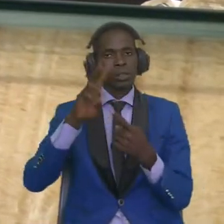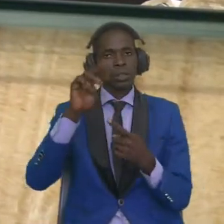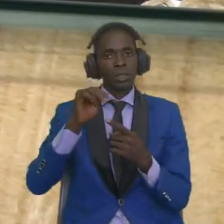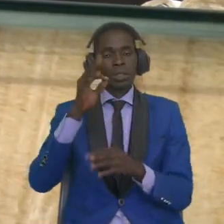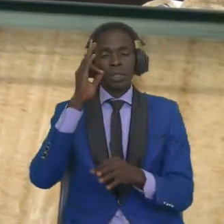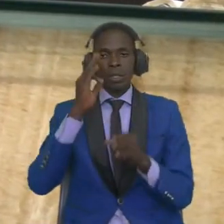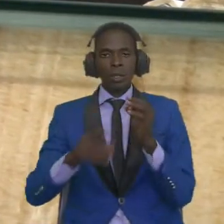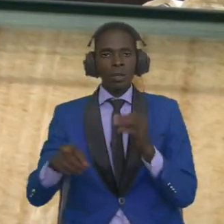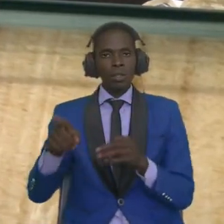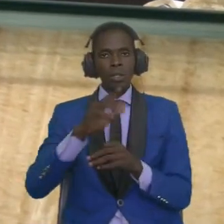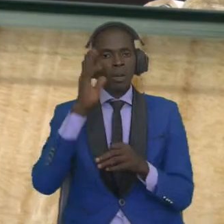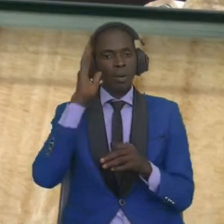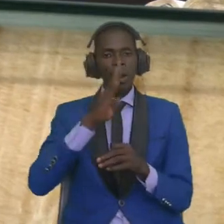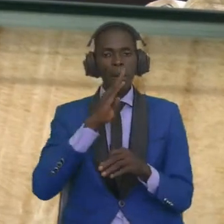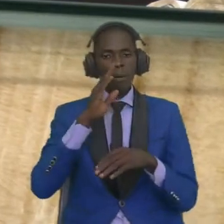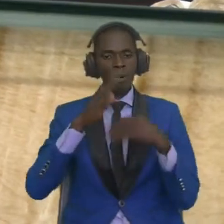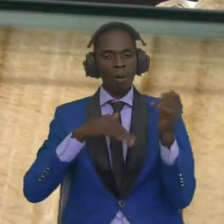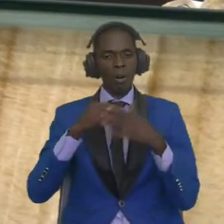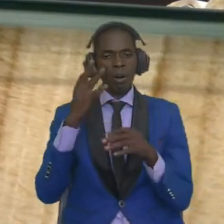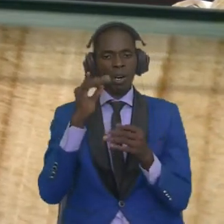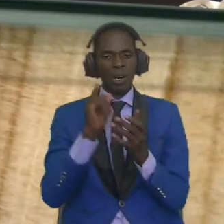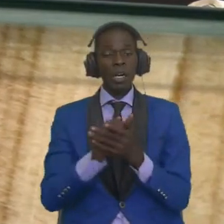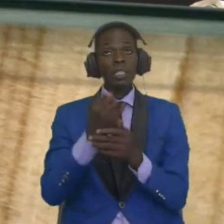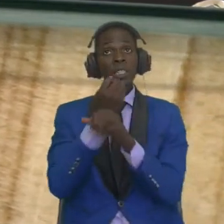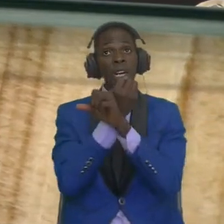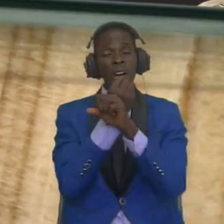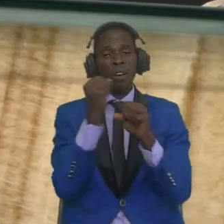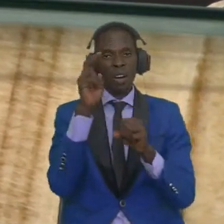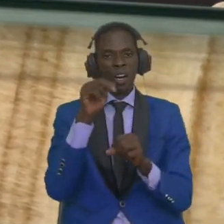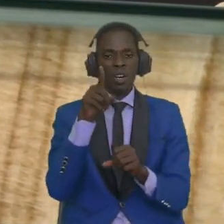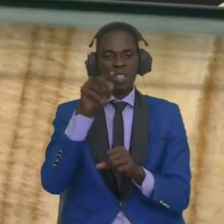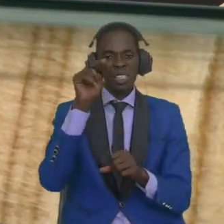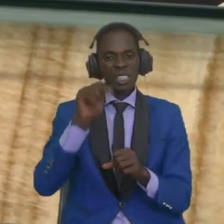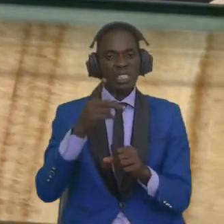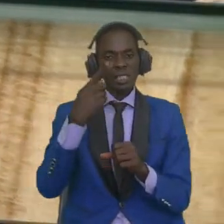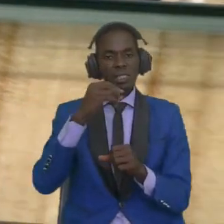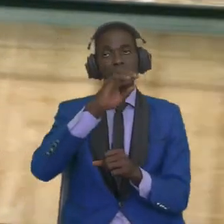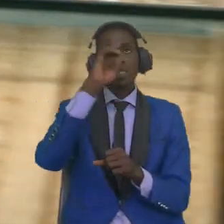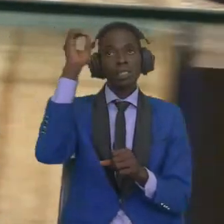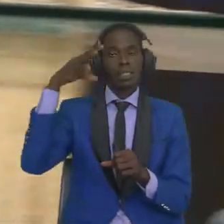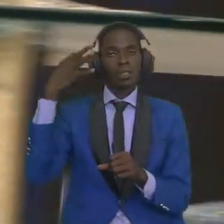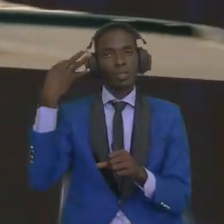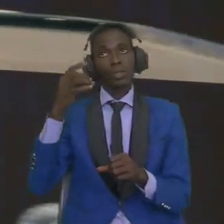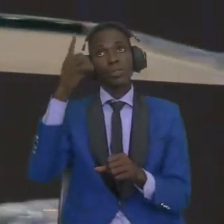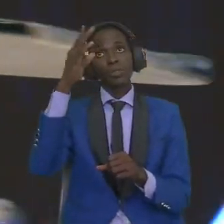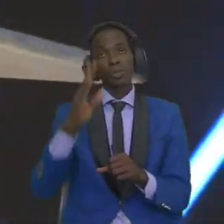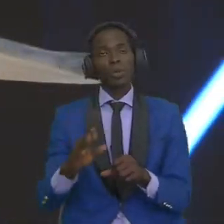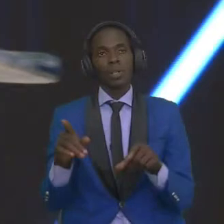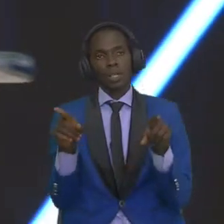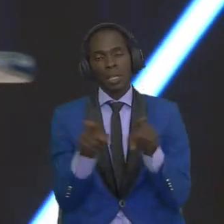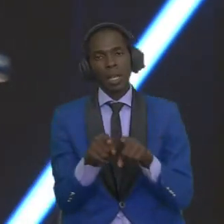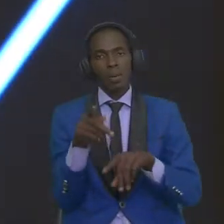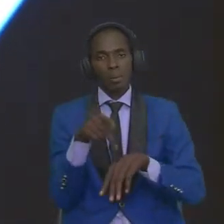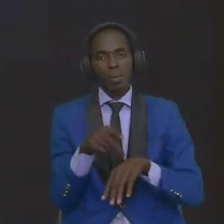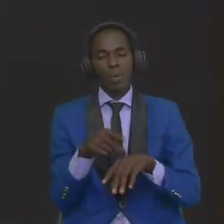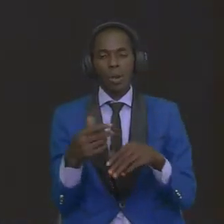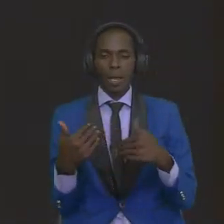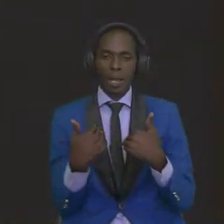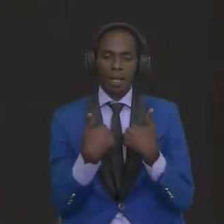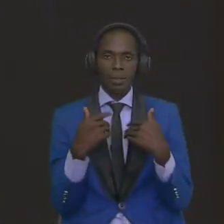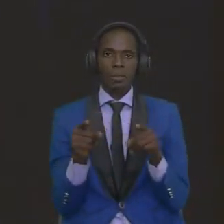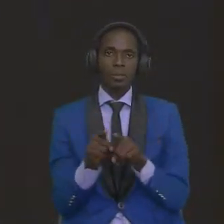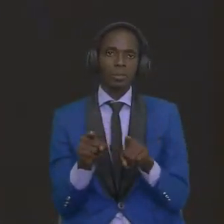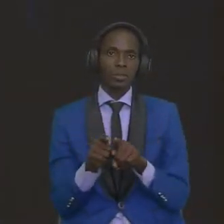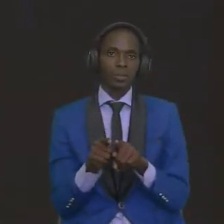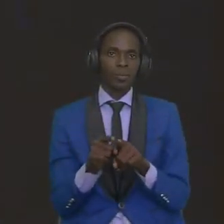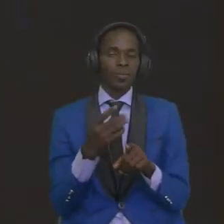going to build on that foundation, you need the grace of God, like he had the grace of God. And then in verse 11,